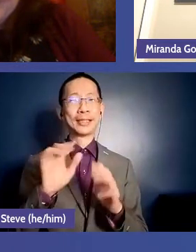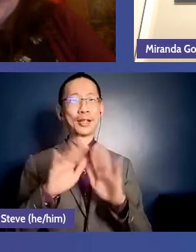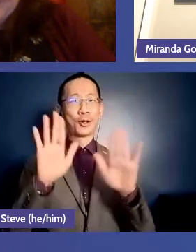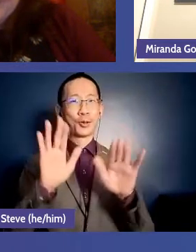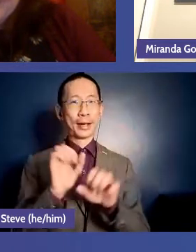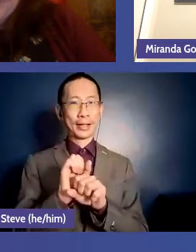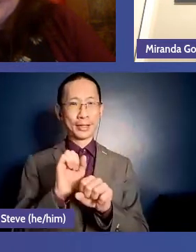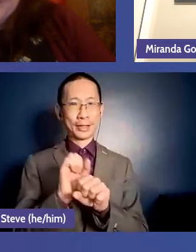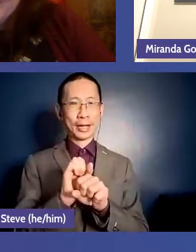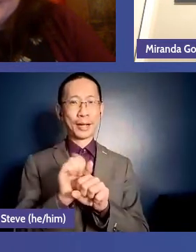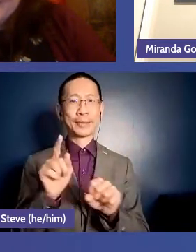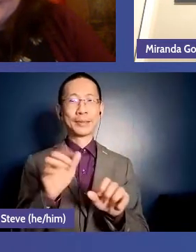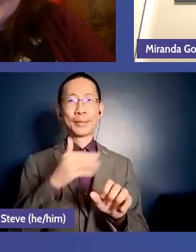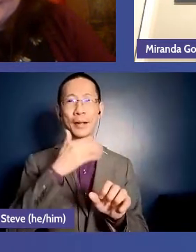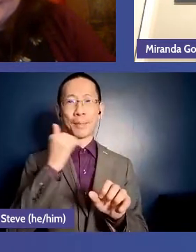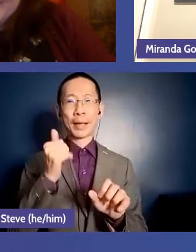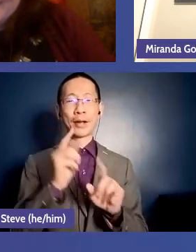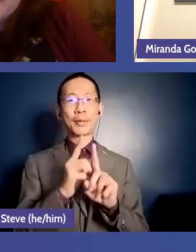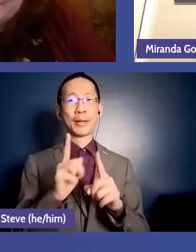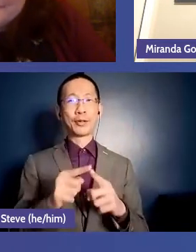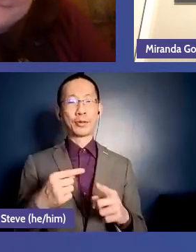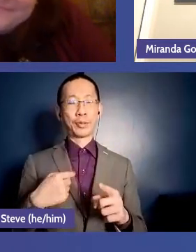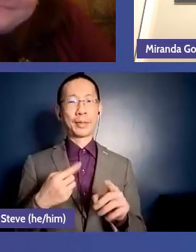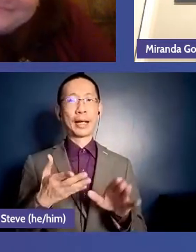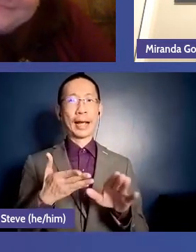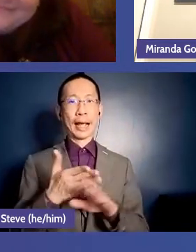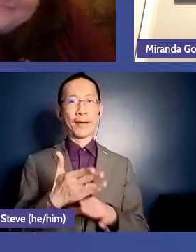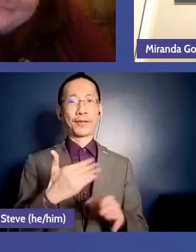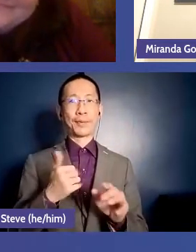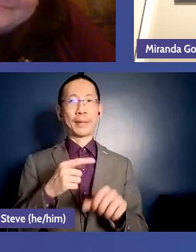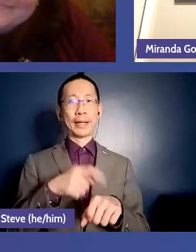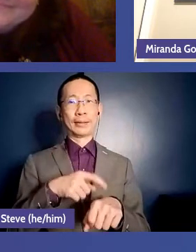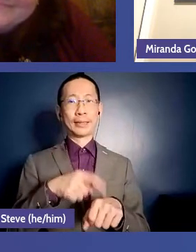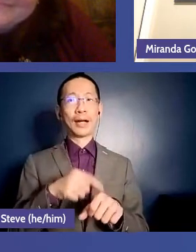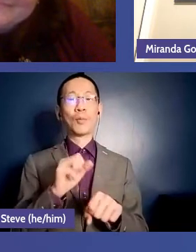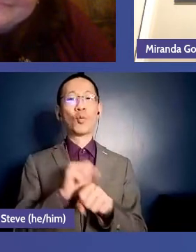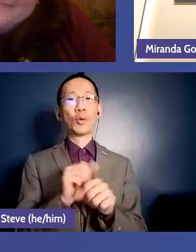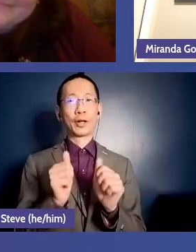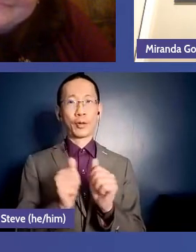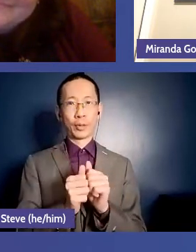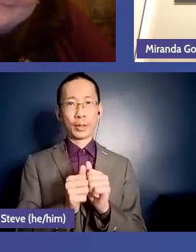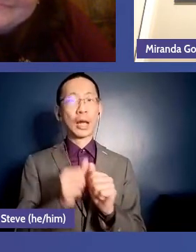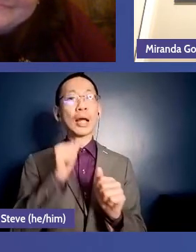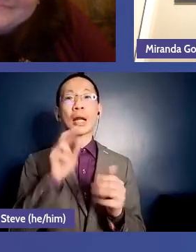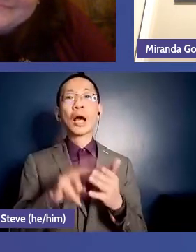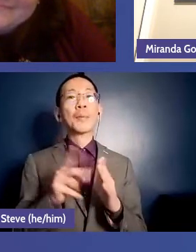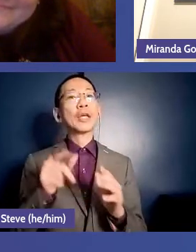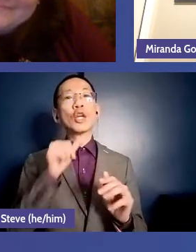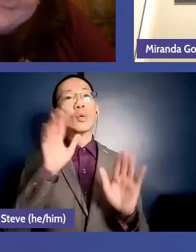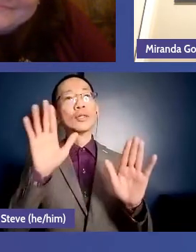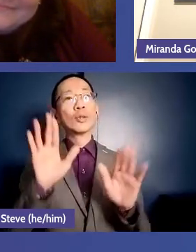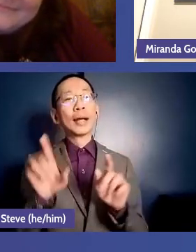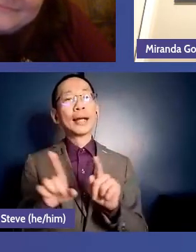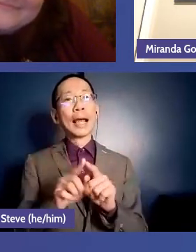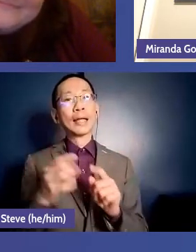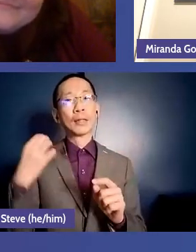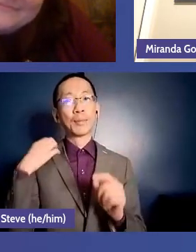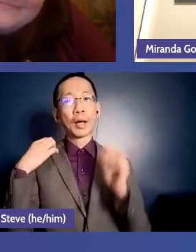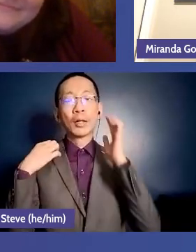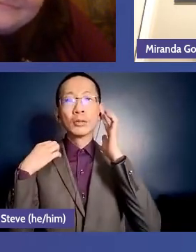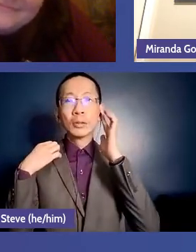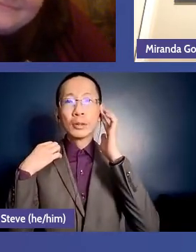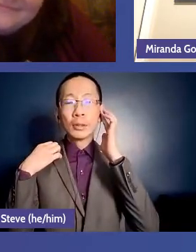better mentor to me after my time working with him. Not that he wasn't great as a boss, but it was